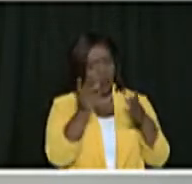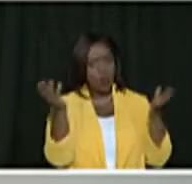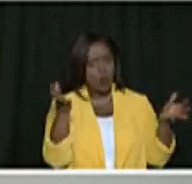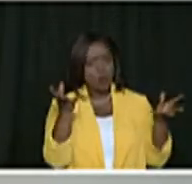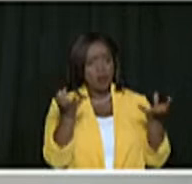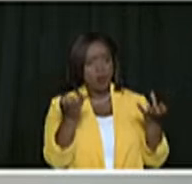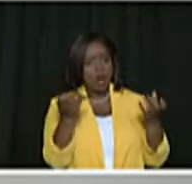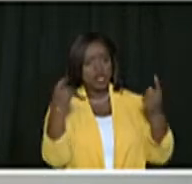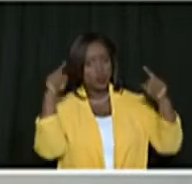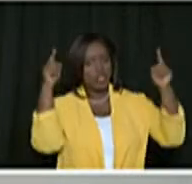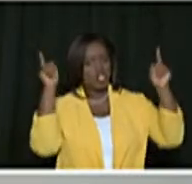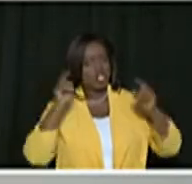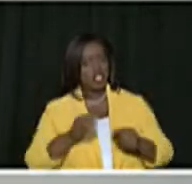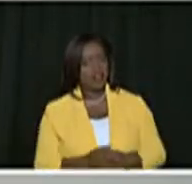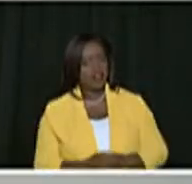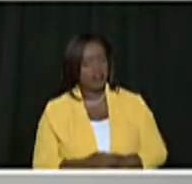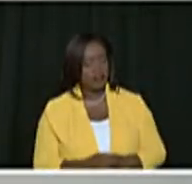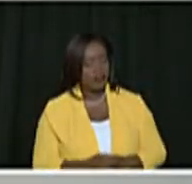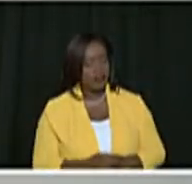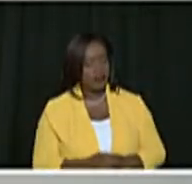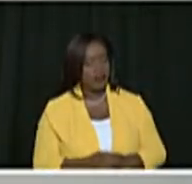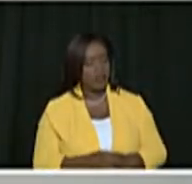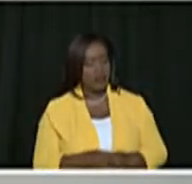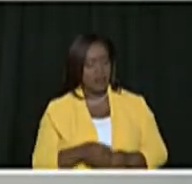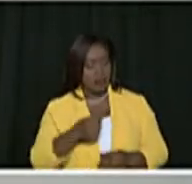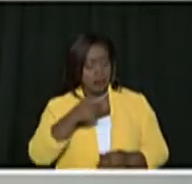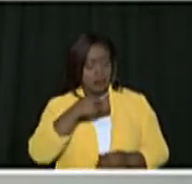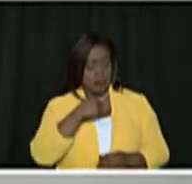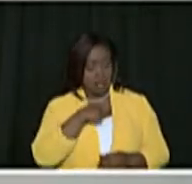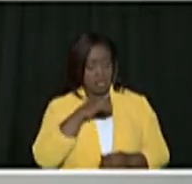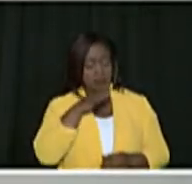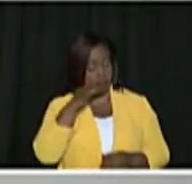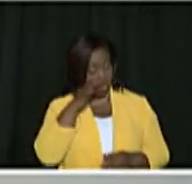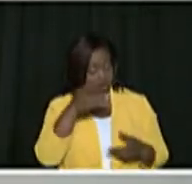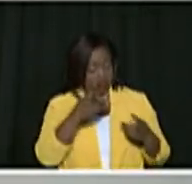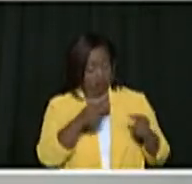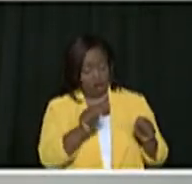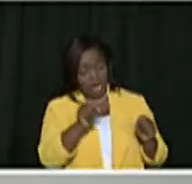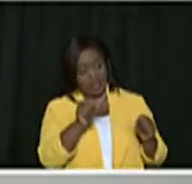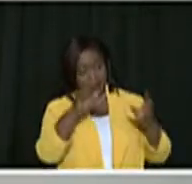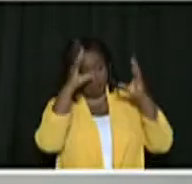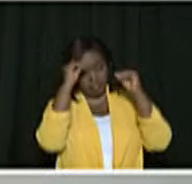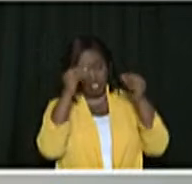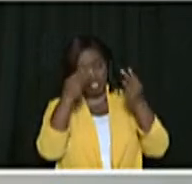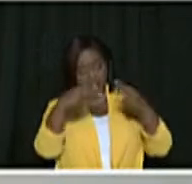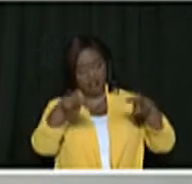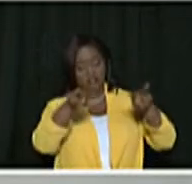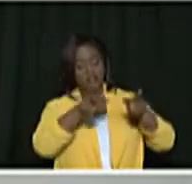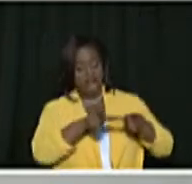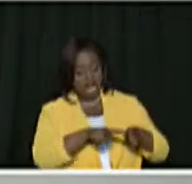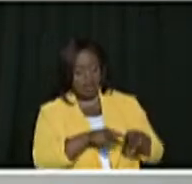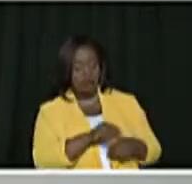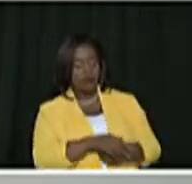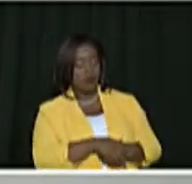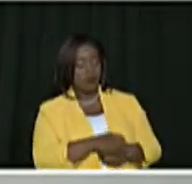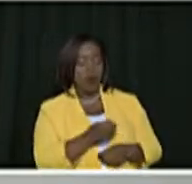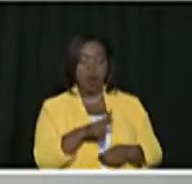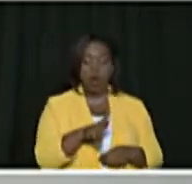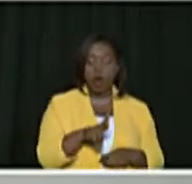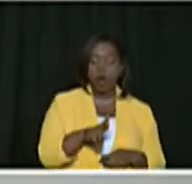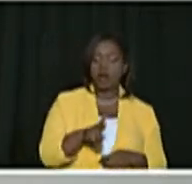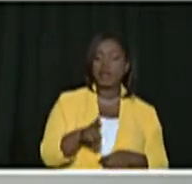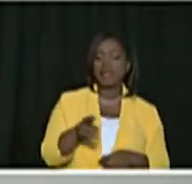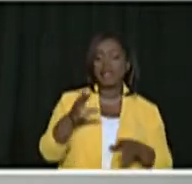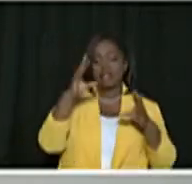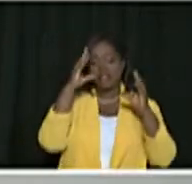trying to teach them a particular value? Right? Am I trying to teach them empathy for others because they would not, they beat